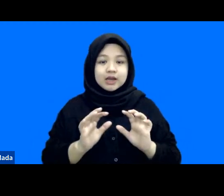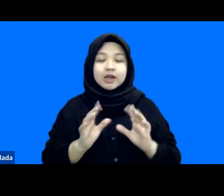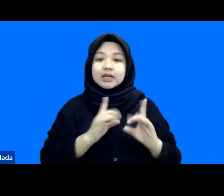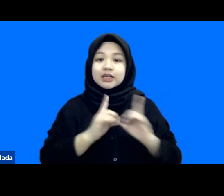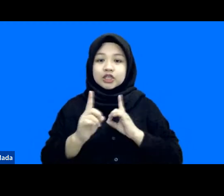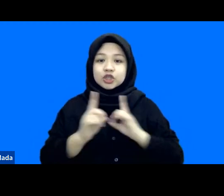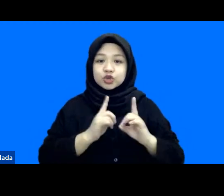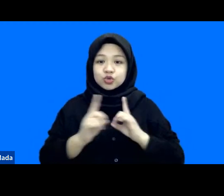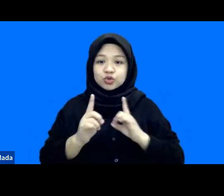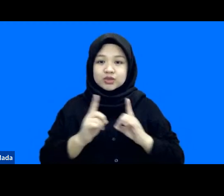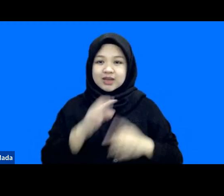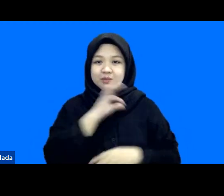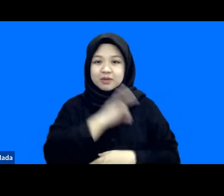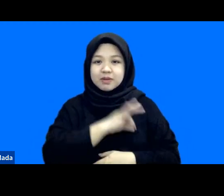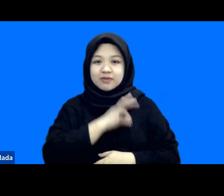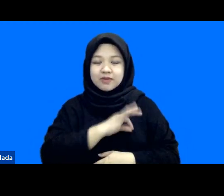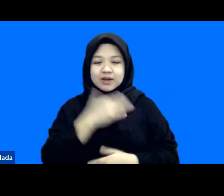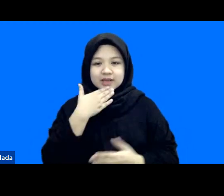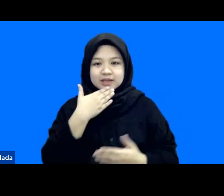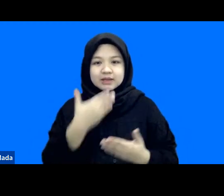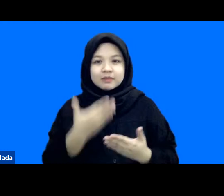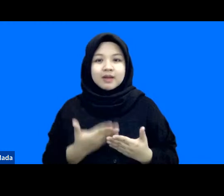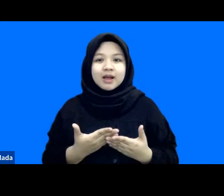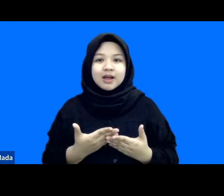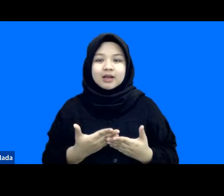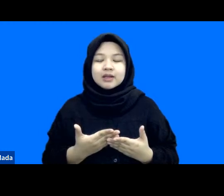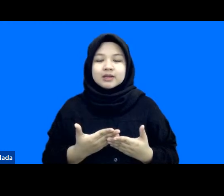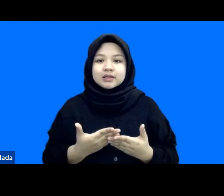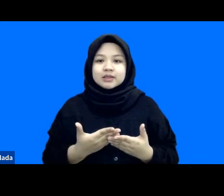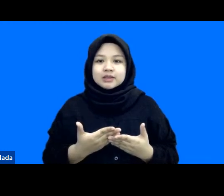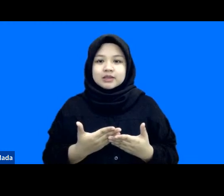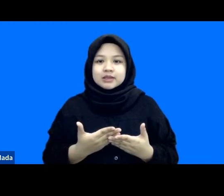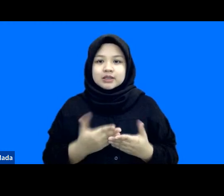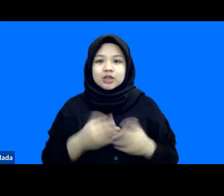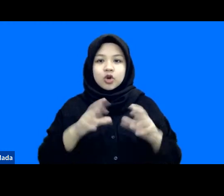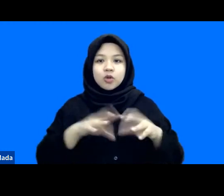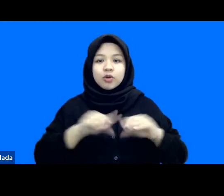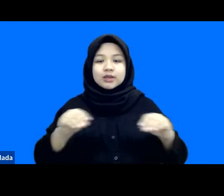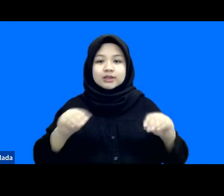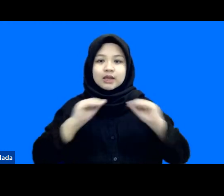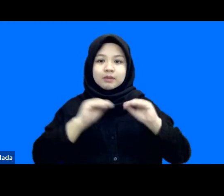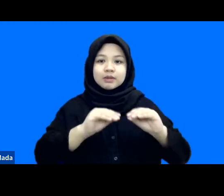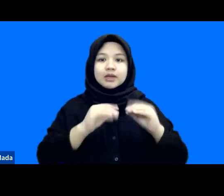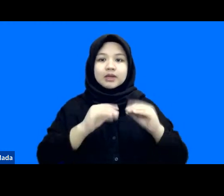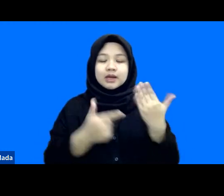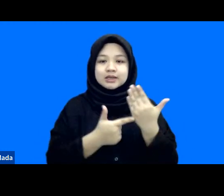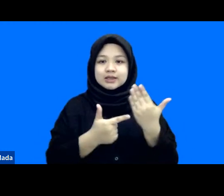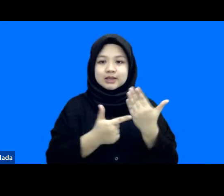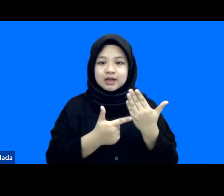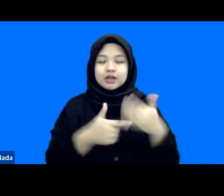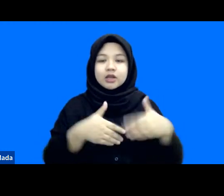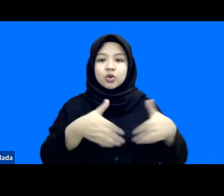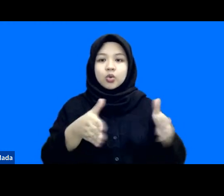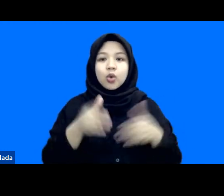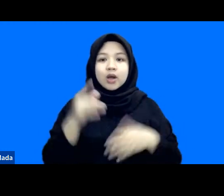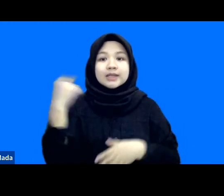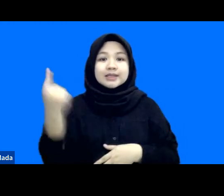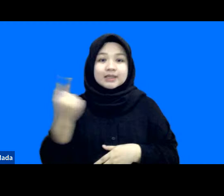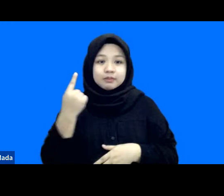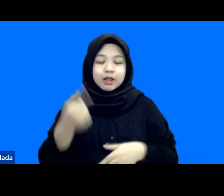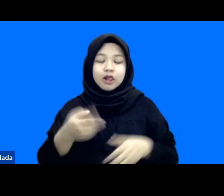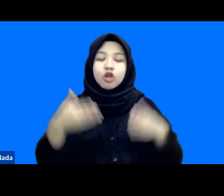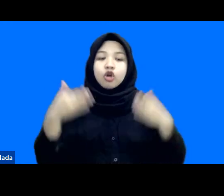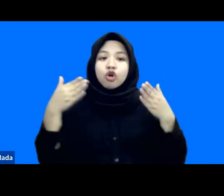to the Education, Digitalizations, and Civic Space Working Group team, especially the Save the Children Indonesia team, whose hard work is